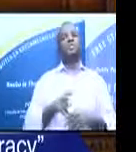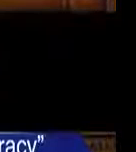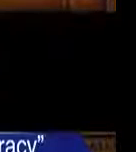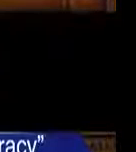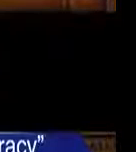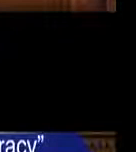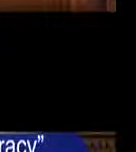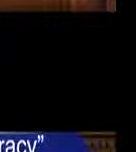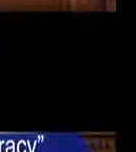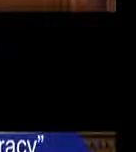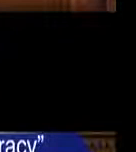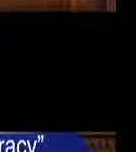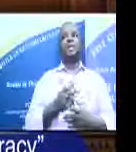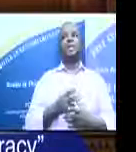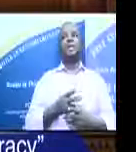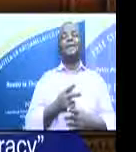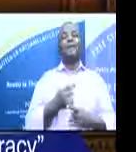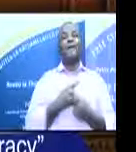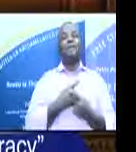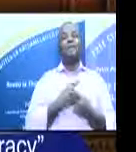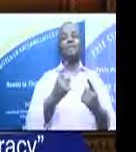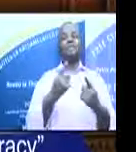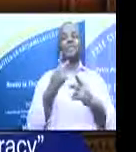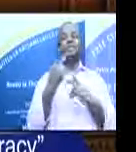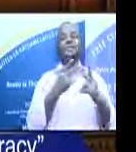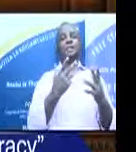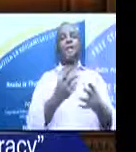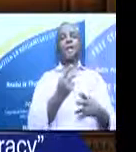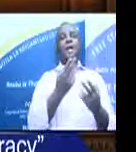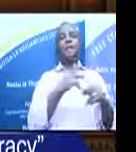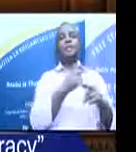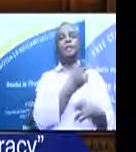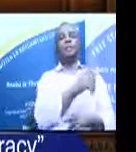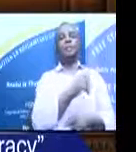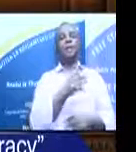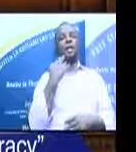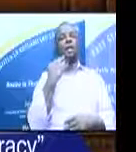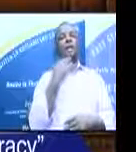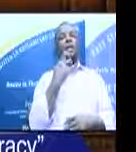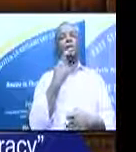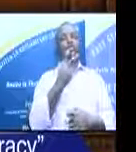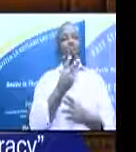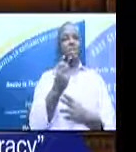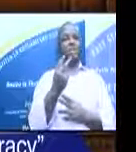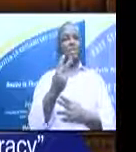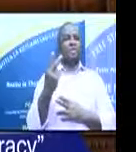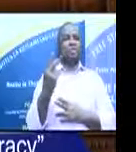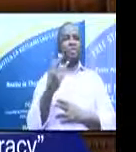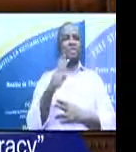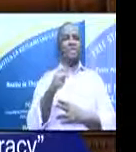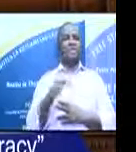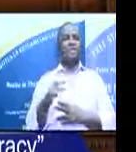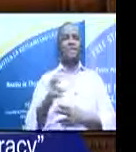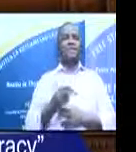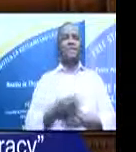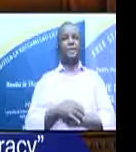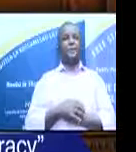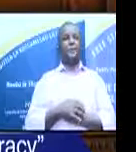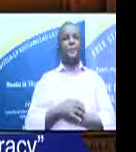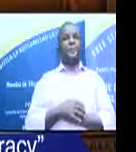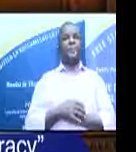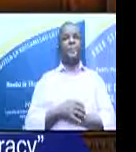did an unannounced visit to the National Hospital on the 22nd of March. Through you, Madam